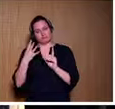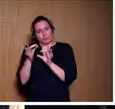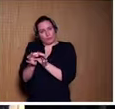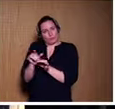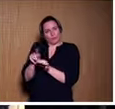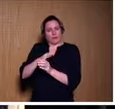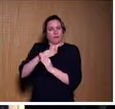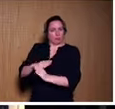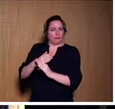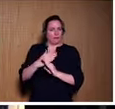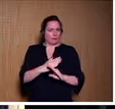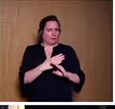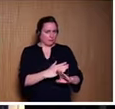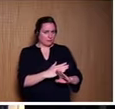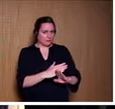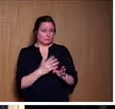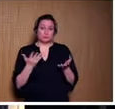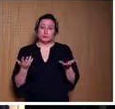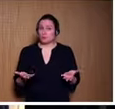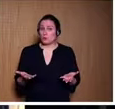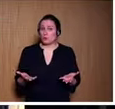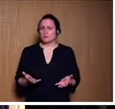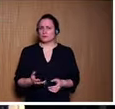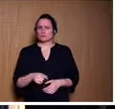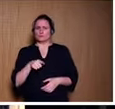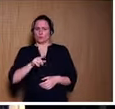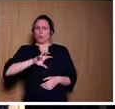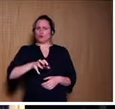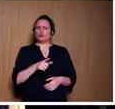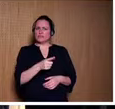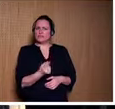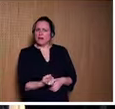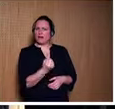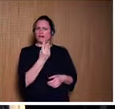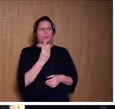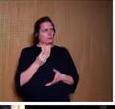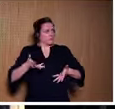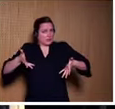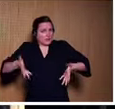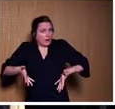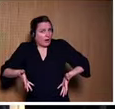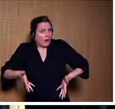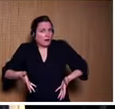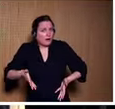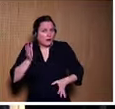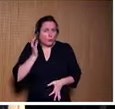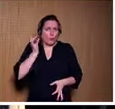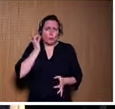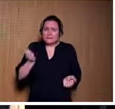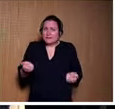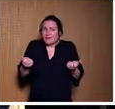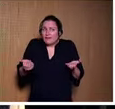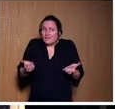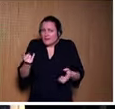the representative, the highest representative of such a country, could be here at the opening of Women Deliver. I think what people fail